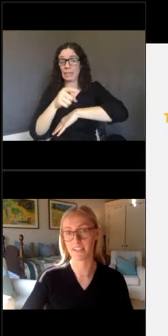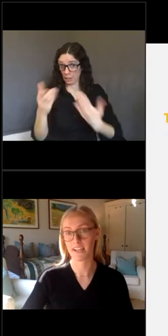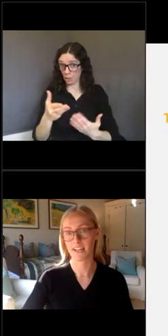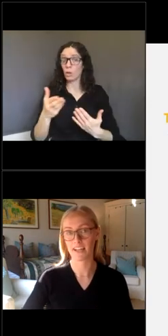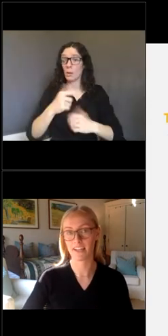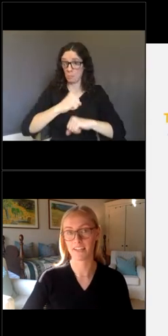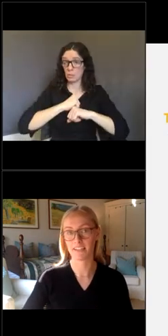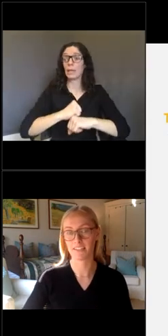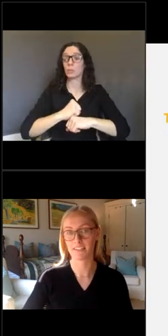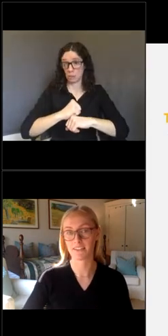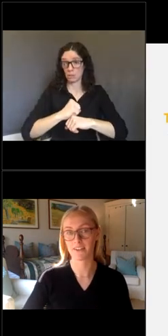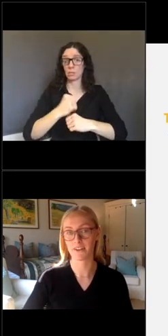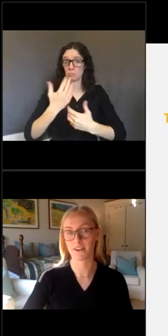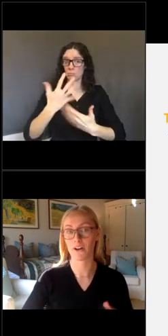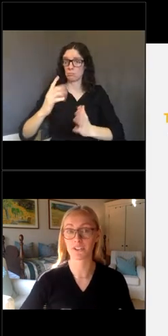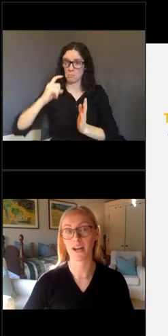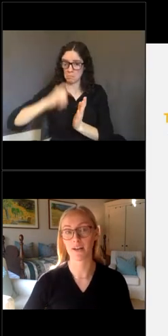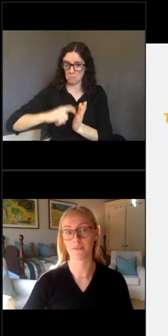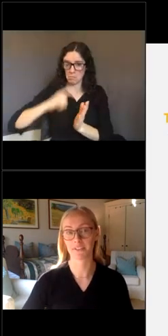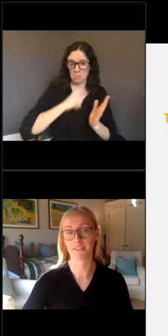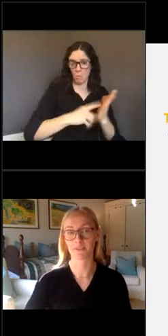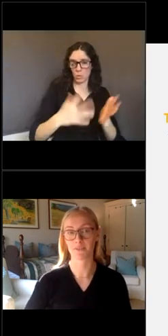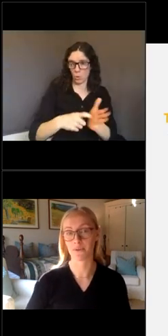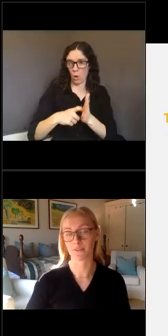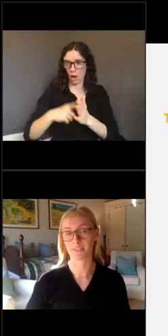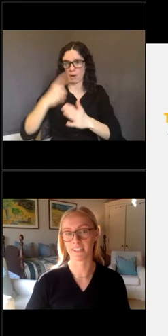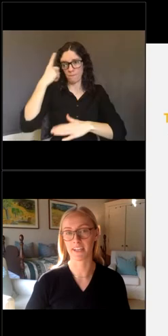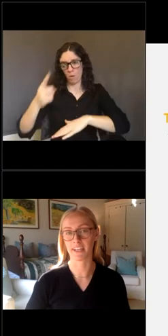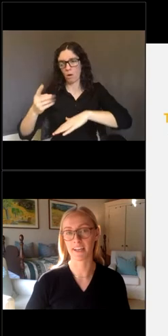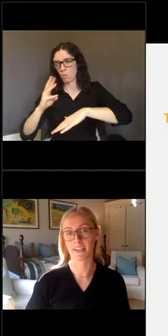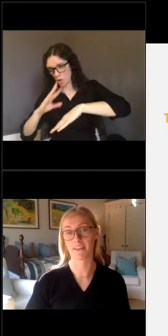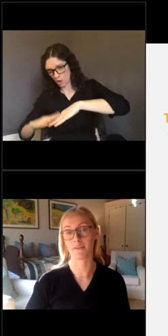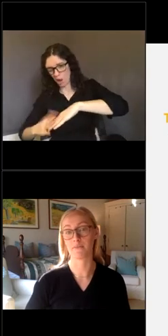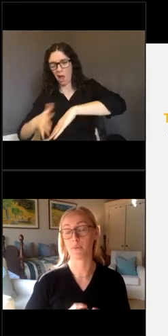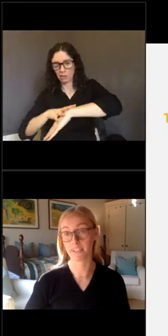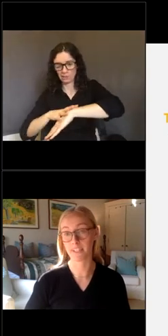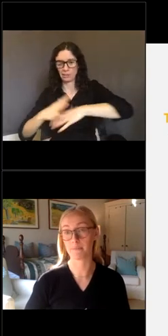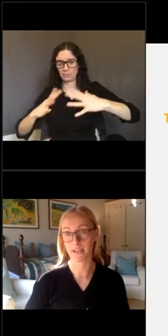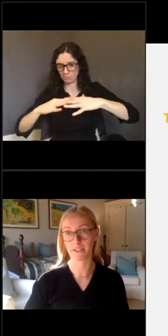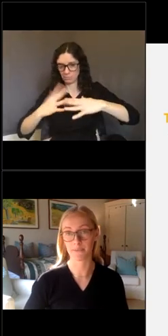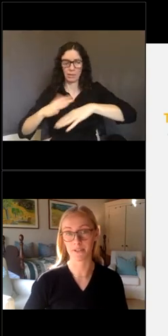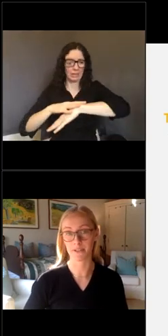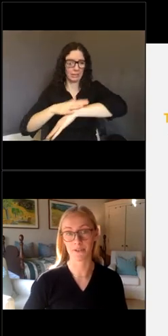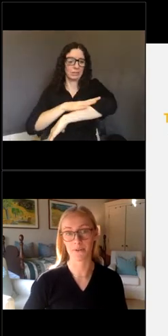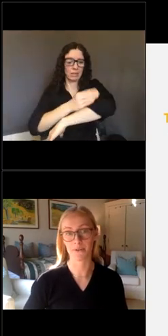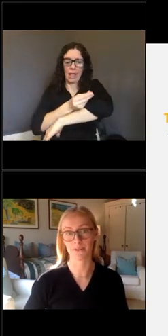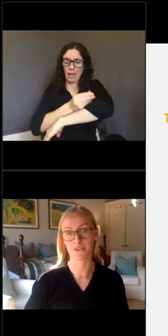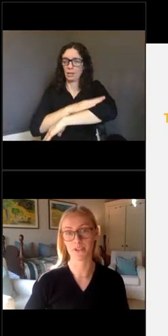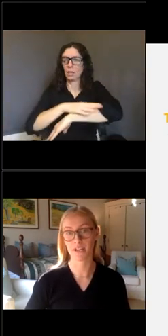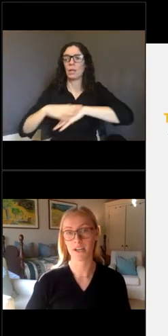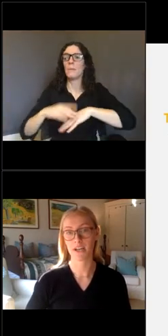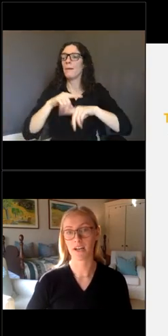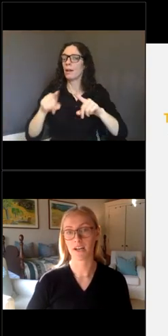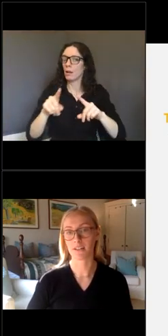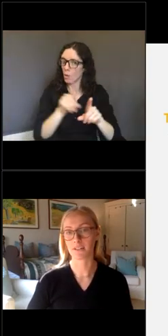land. And there also happens to be, importantly, a multi-management